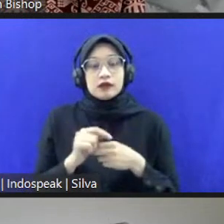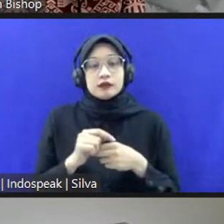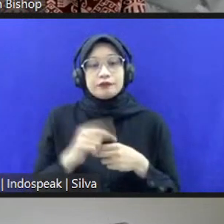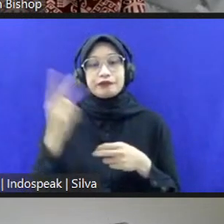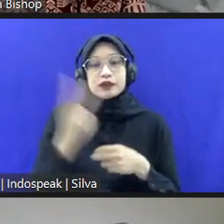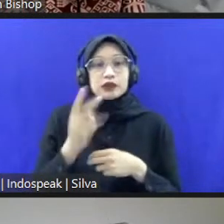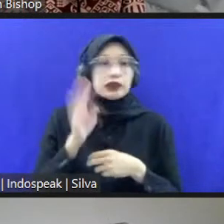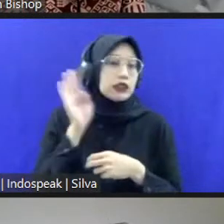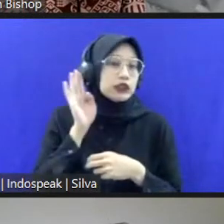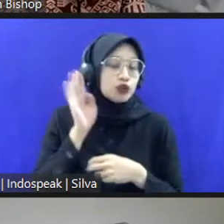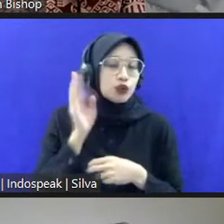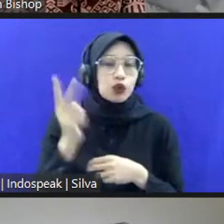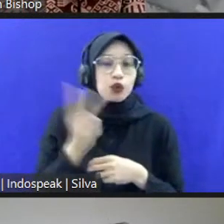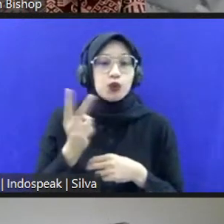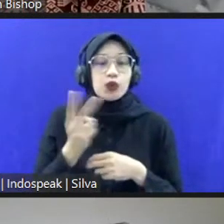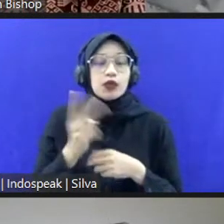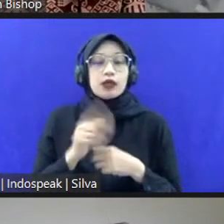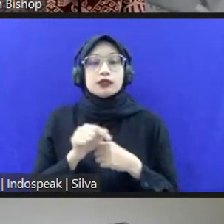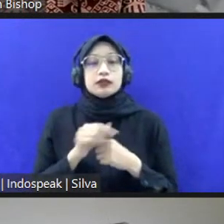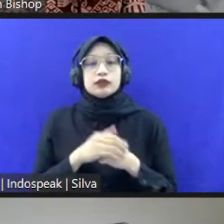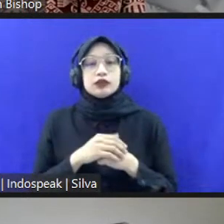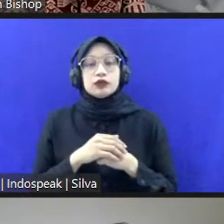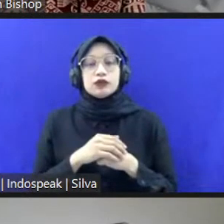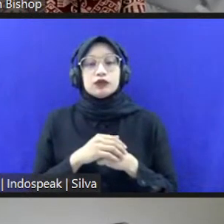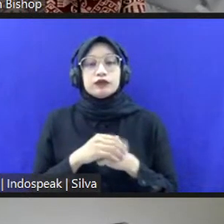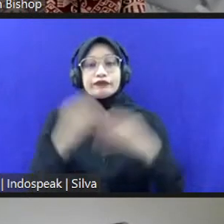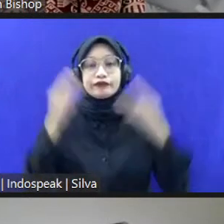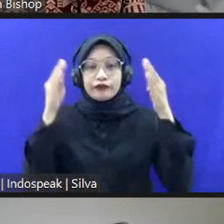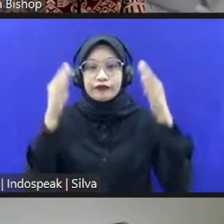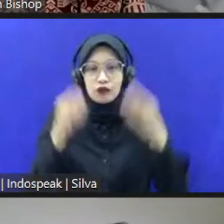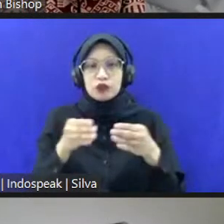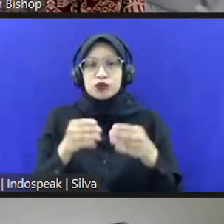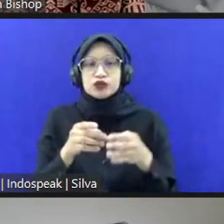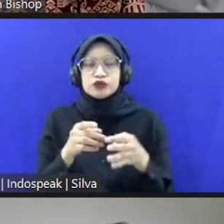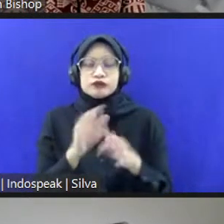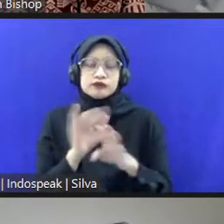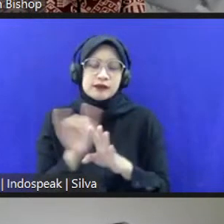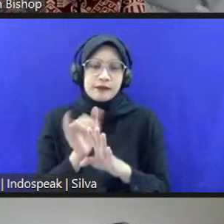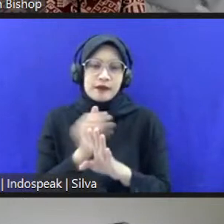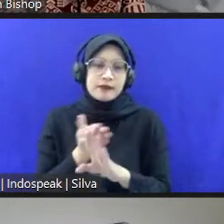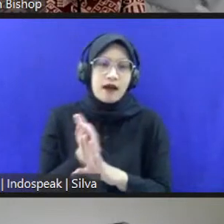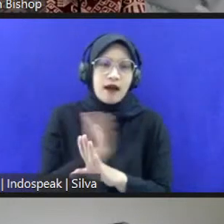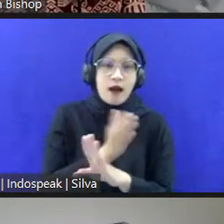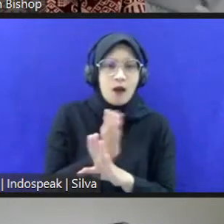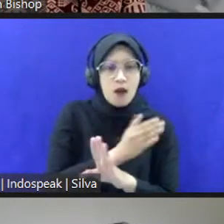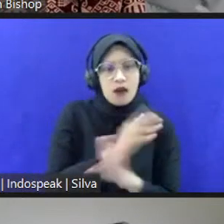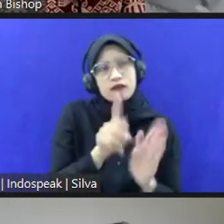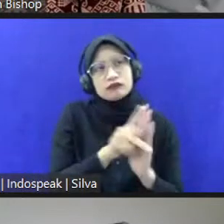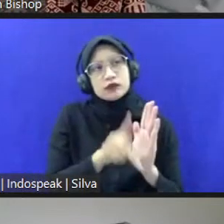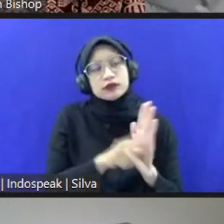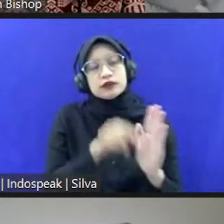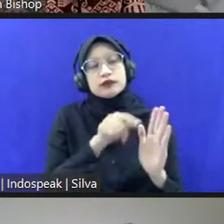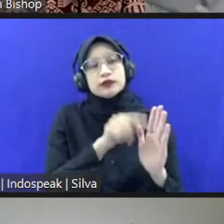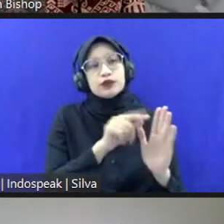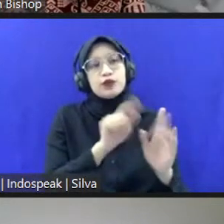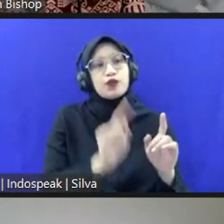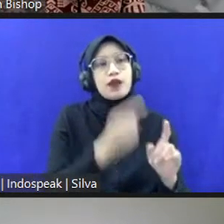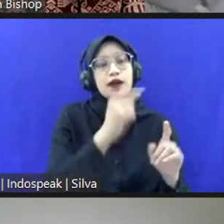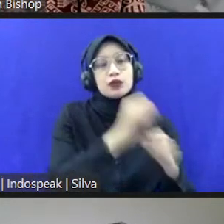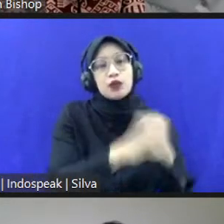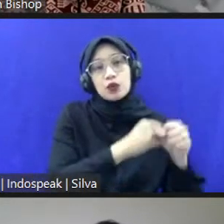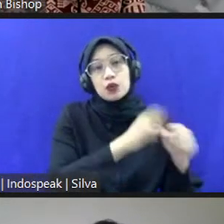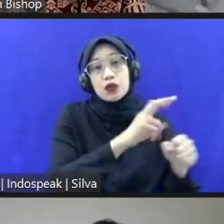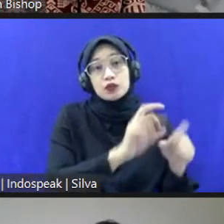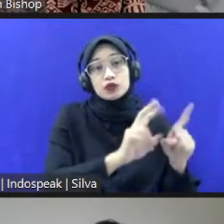we have been very concerned since the beginning of our project in 2011.